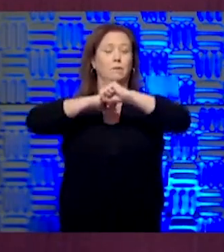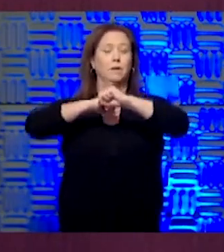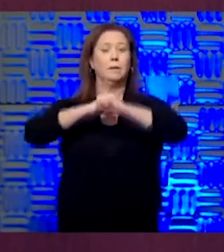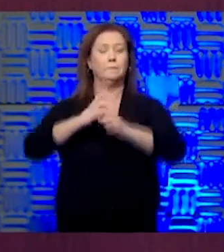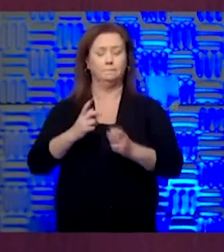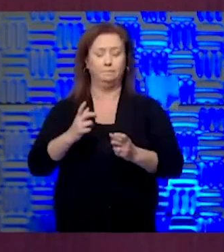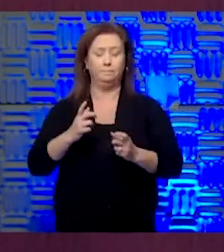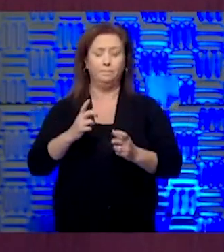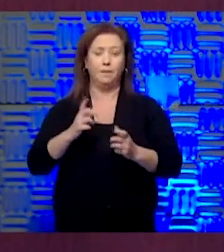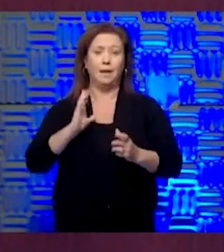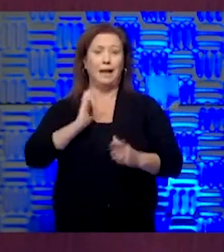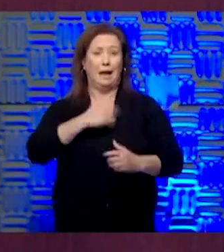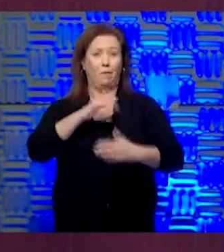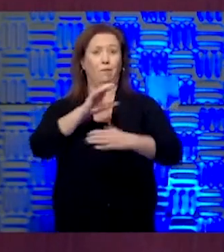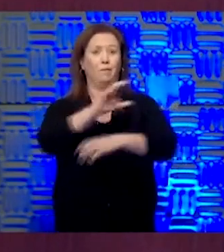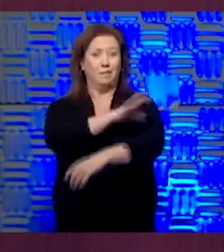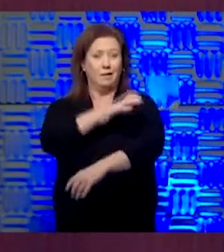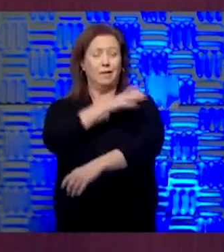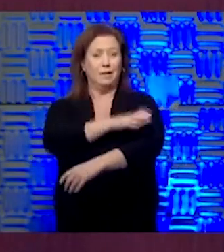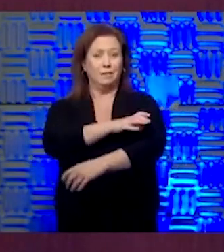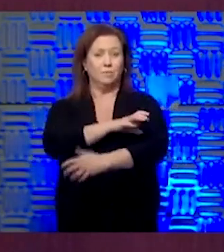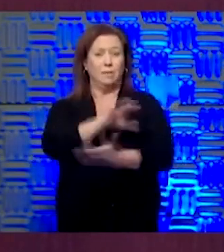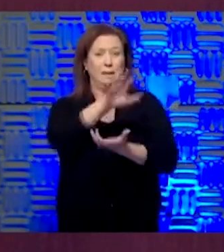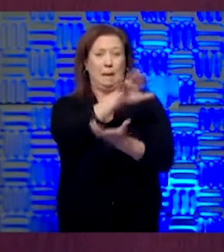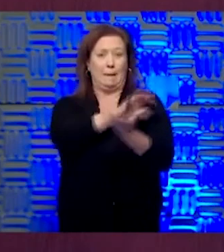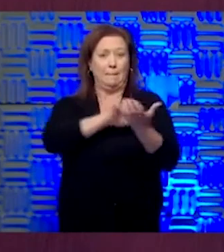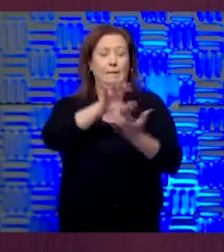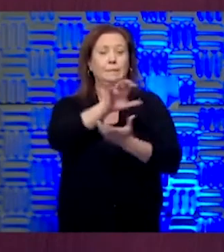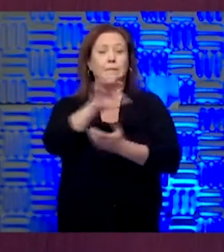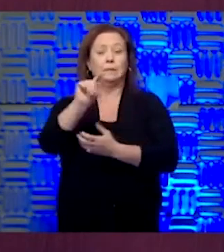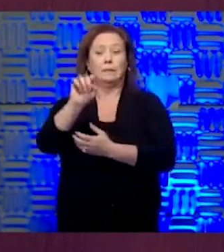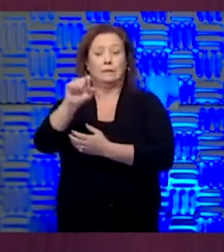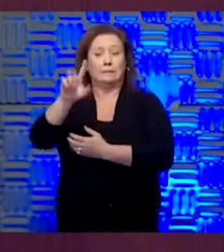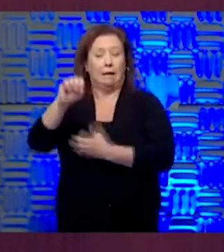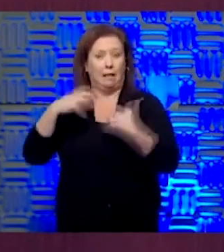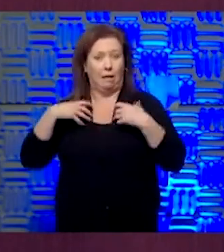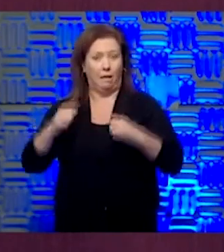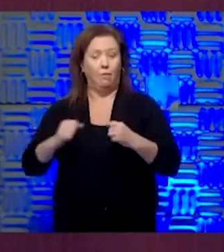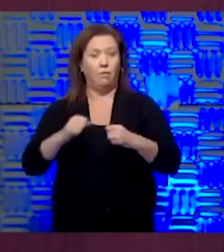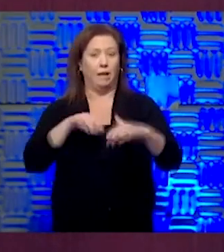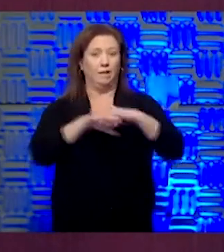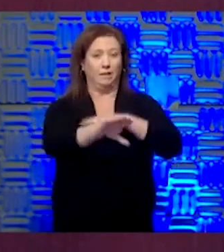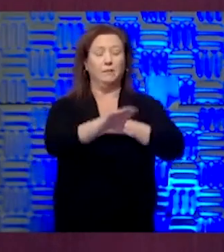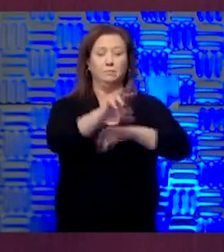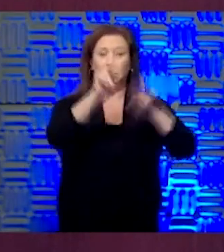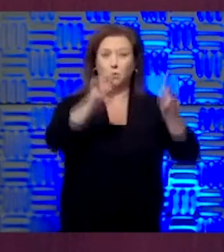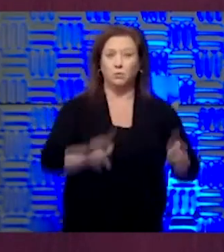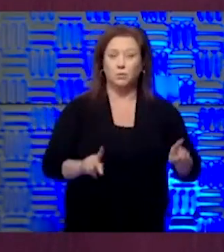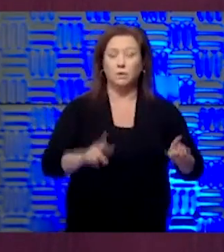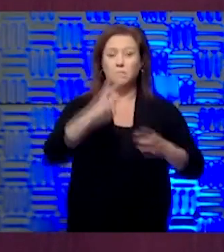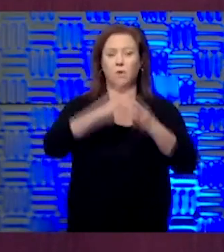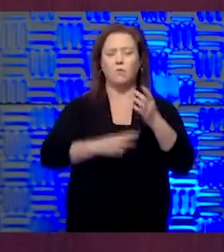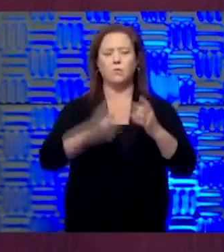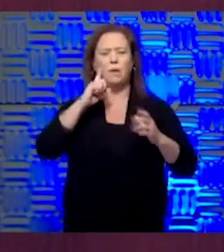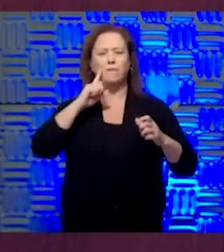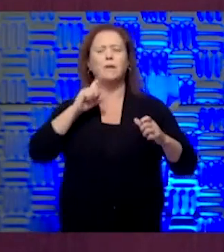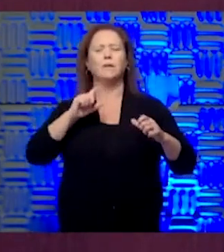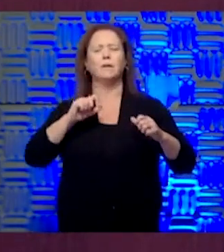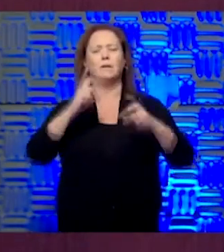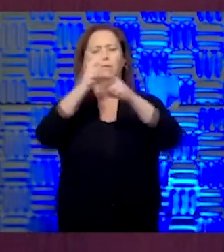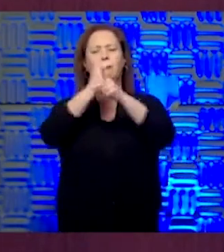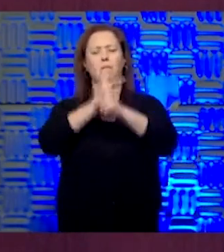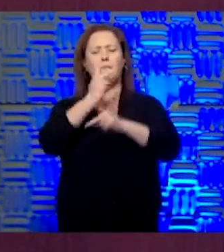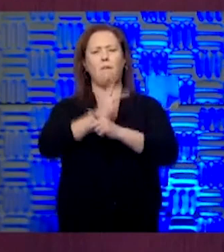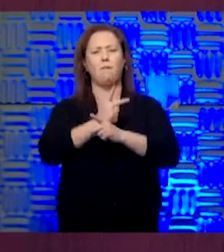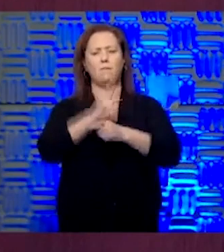as a result of that, our clinics are going to continue to be a blend of telehealth and in-person visits. And I think we have to figure out the optimal balance for